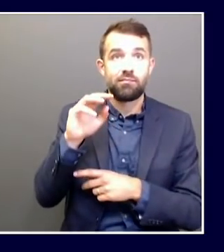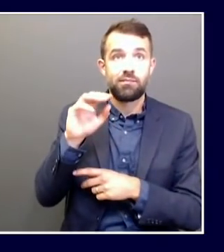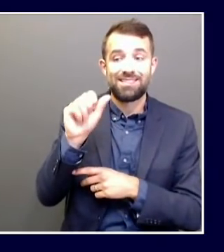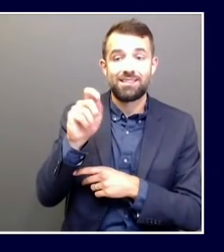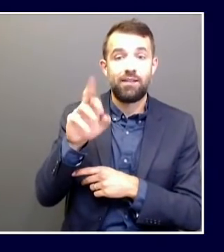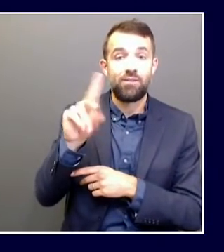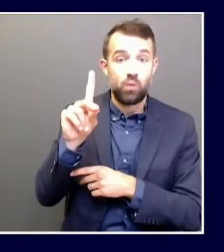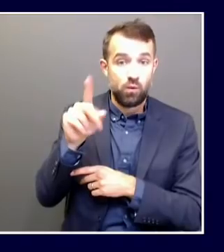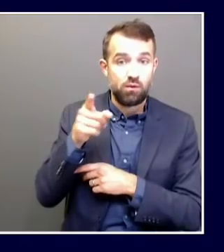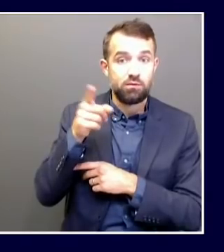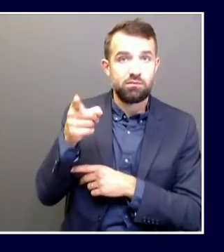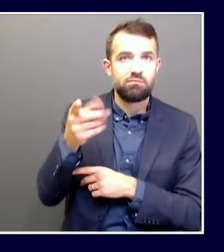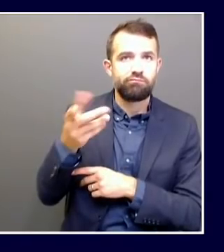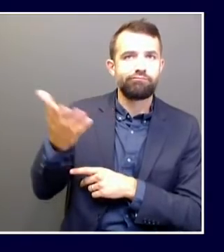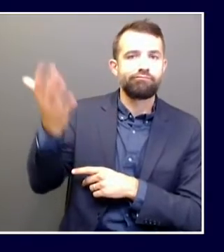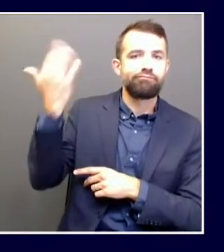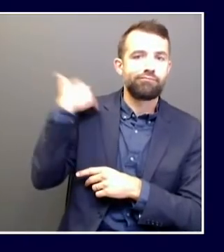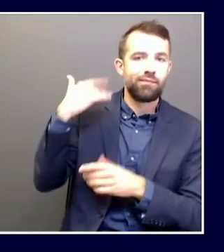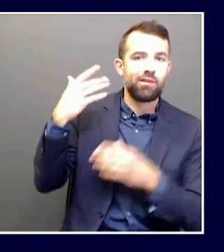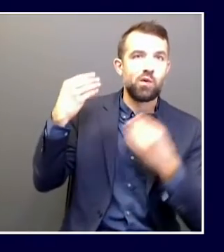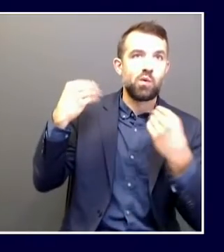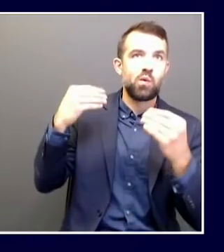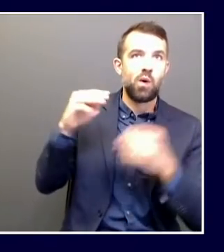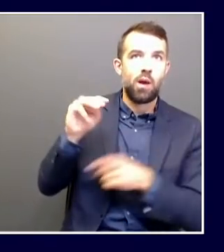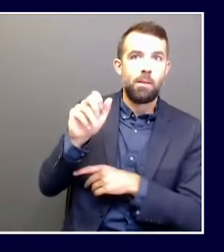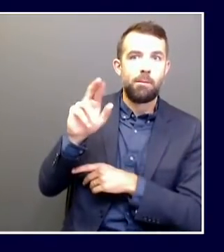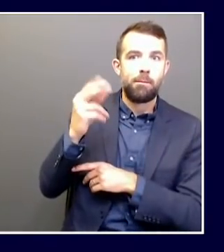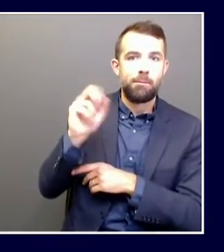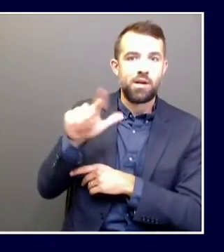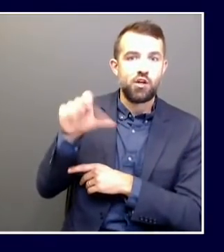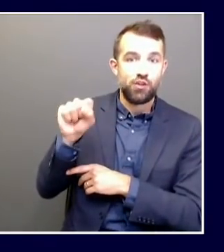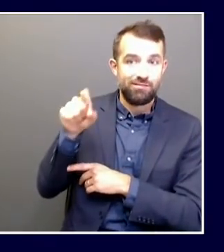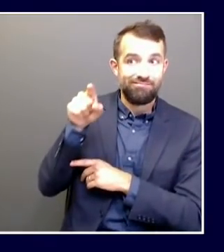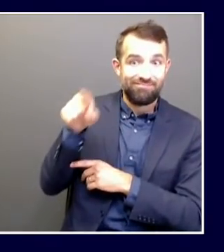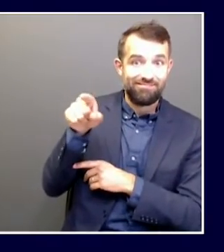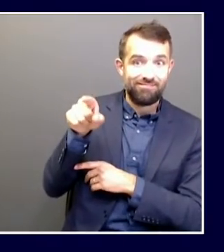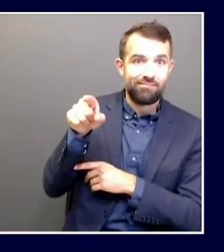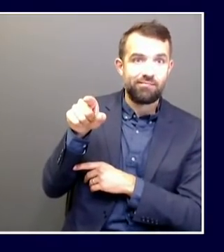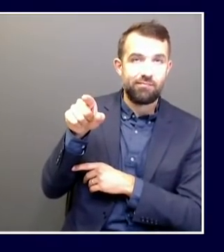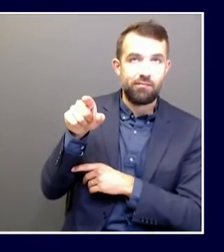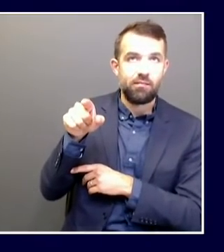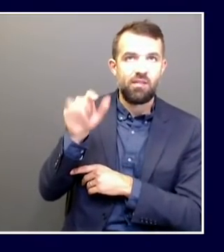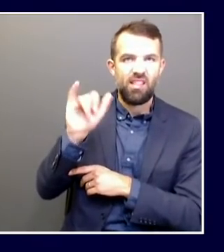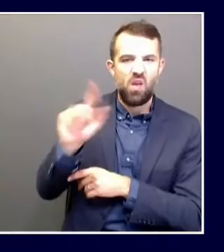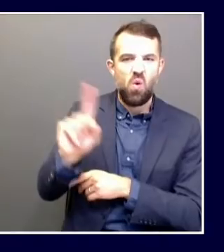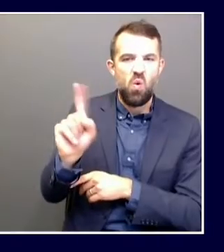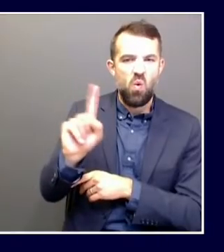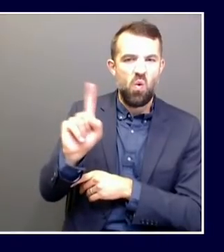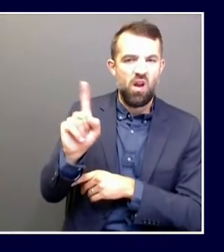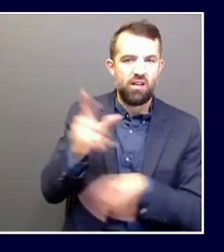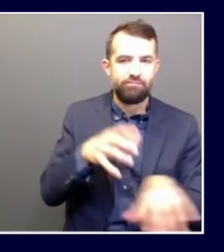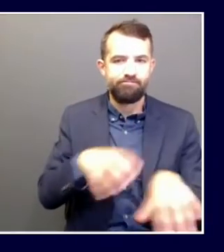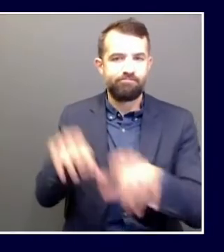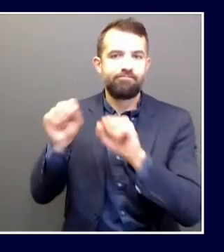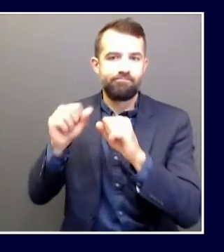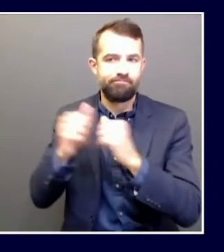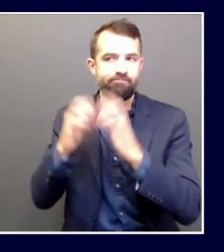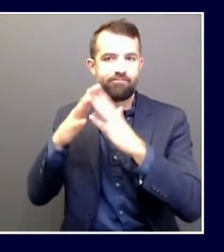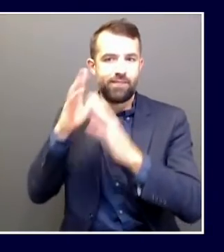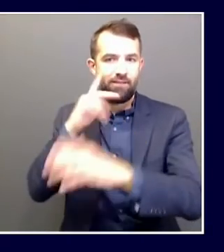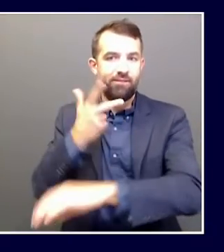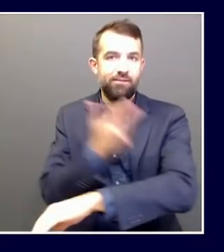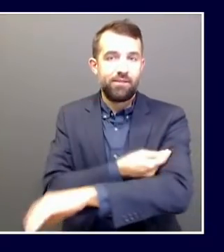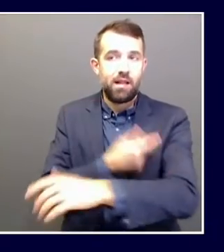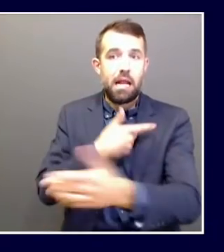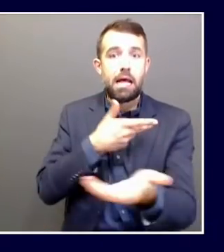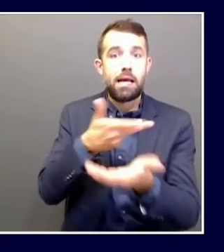Marshall's building on Saturday to check in with the staff, as well as to talk to people who were there. Folks said that they had heard